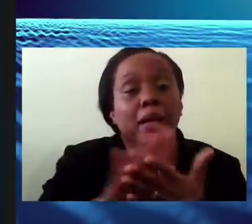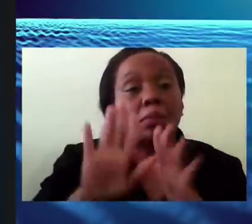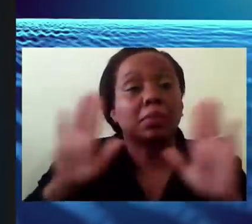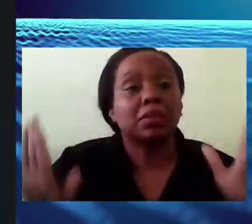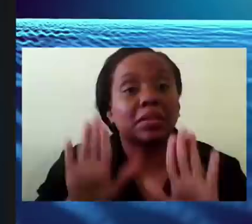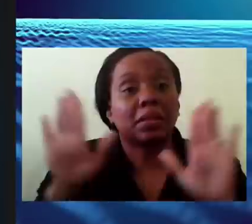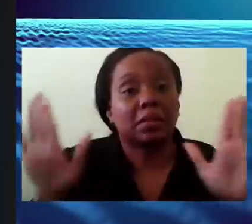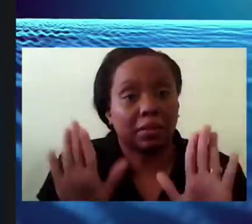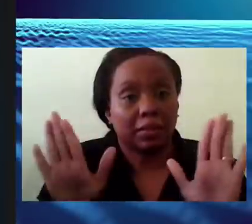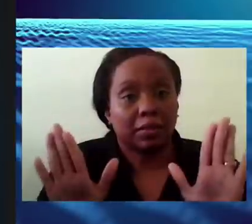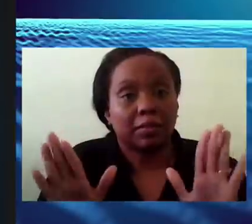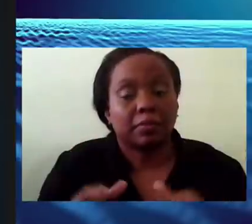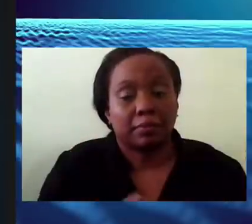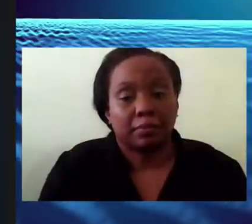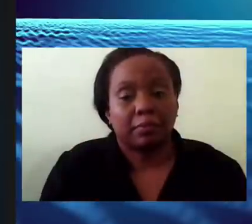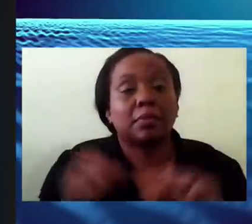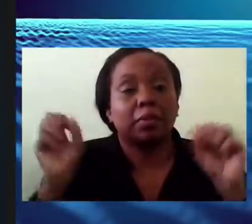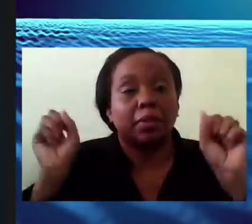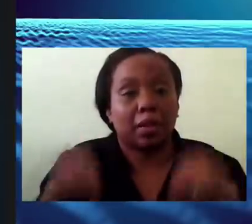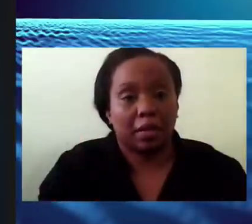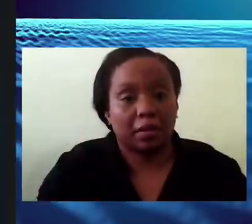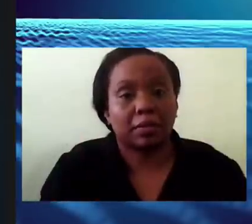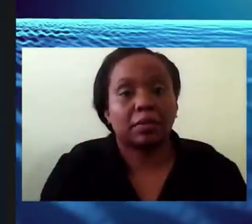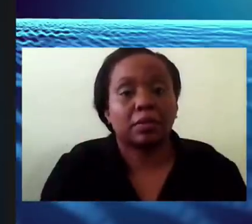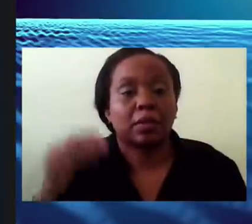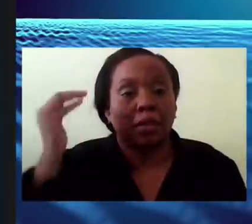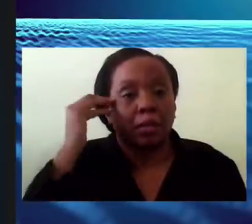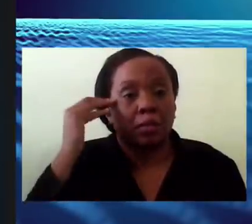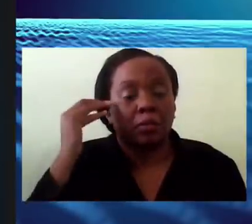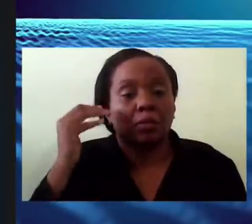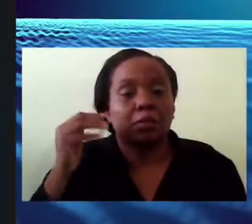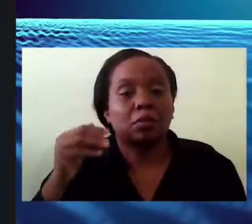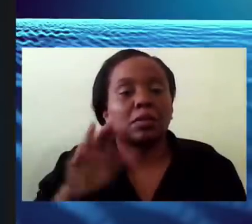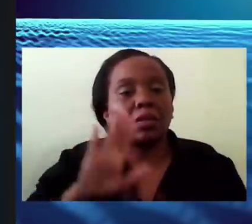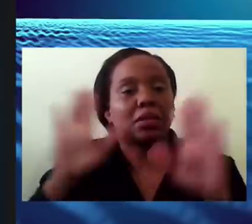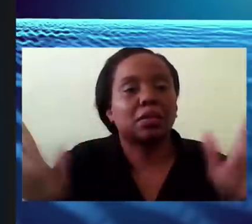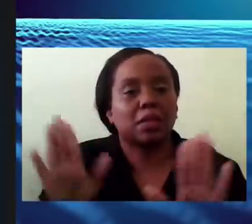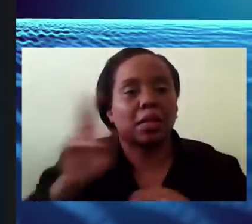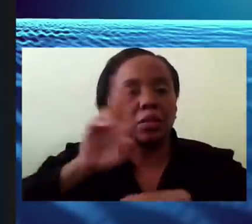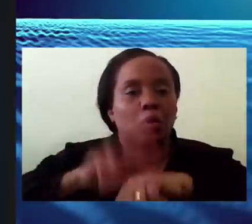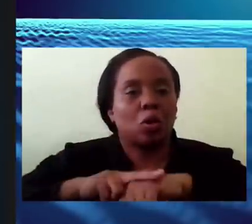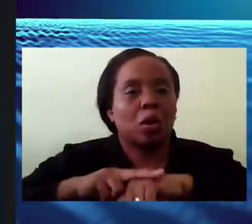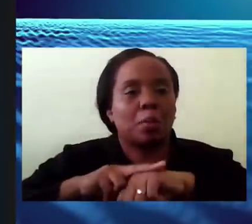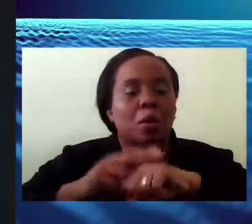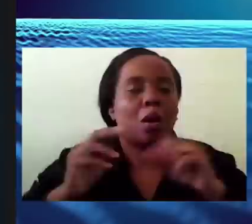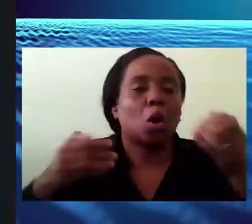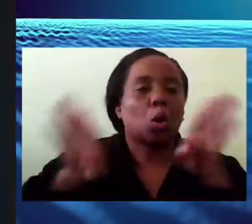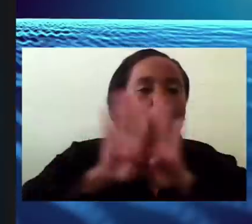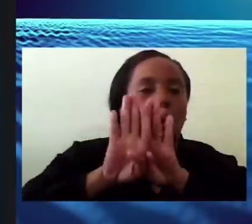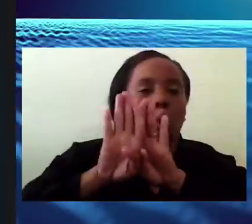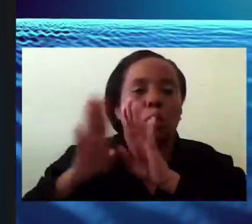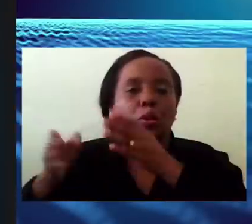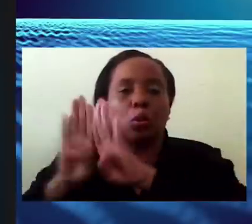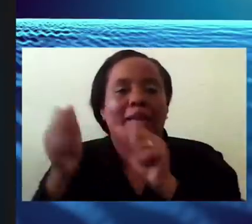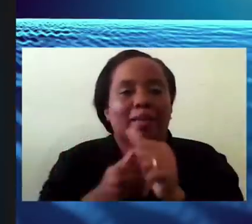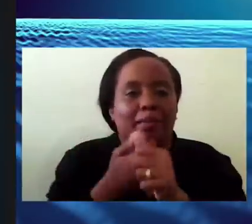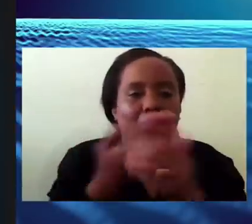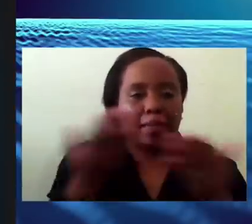residential or otherwise. So we know that Sunday is usually the shutdown day under our COVID directives, this Sunday, you're